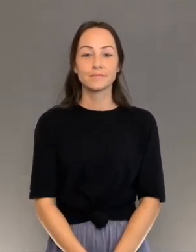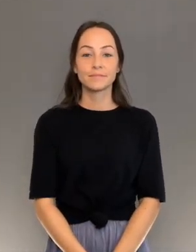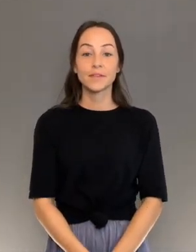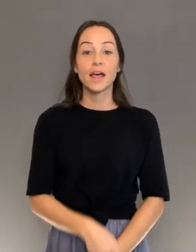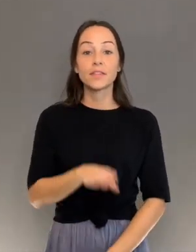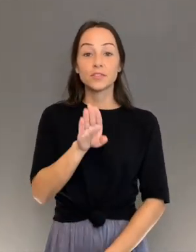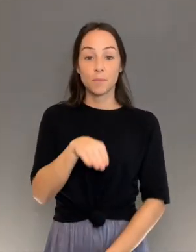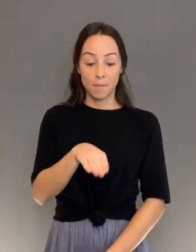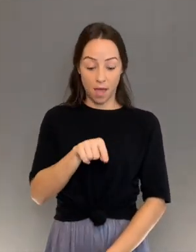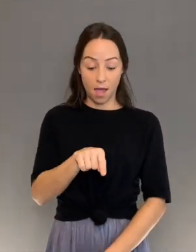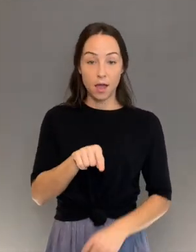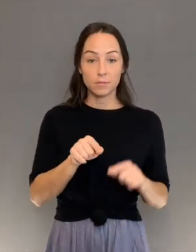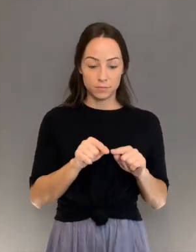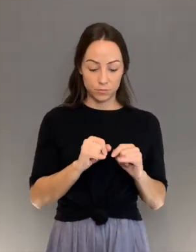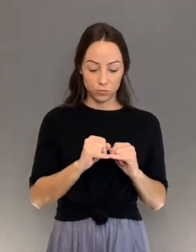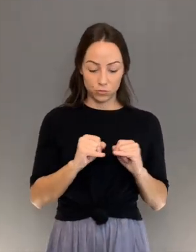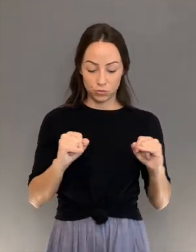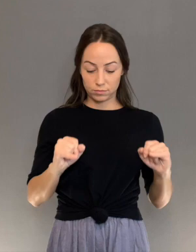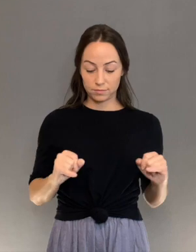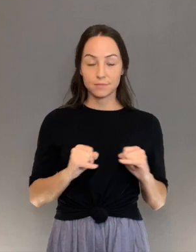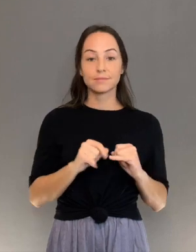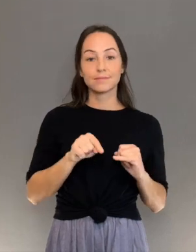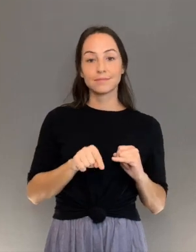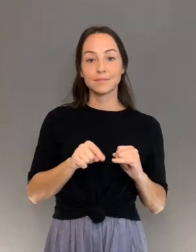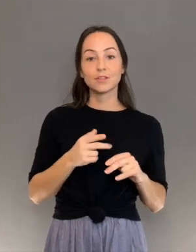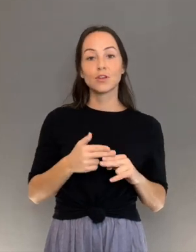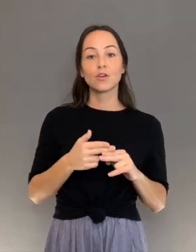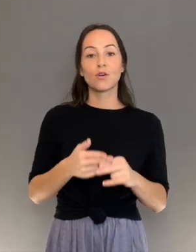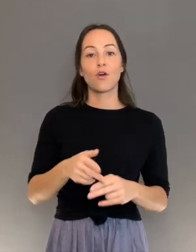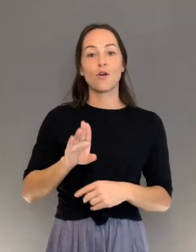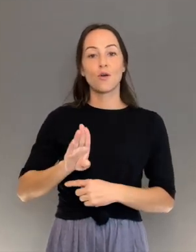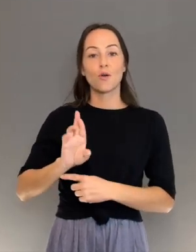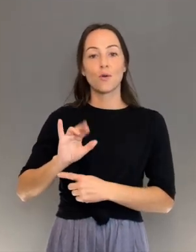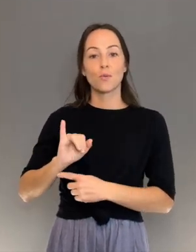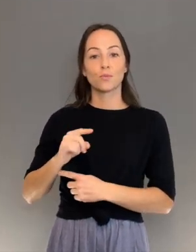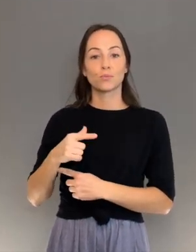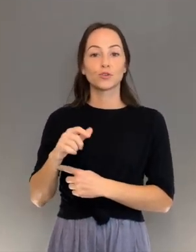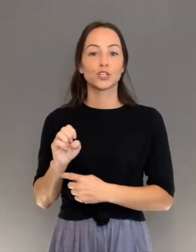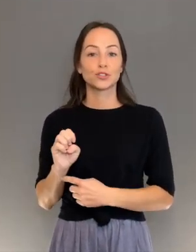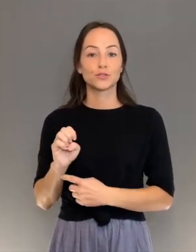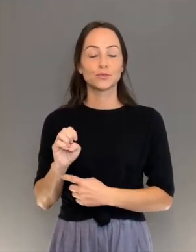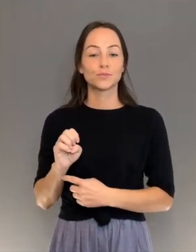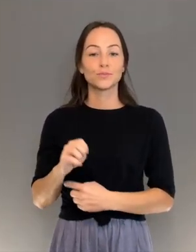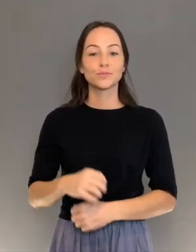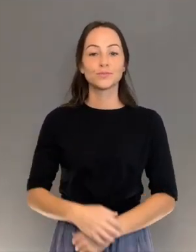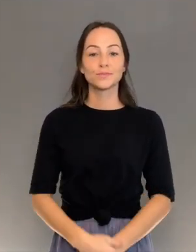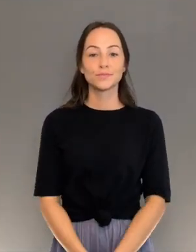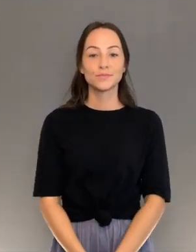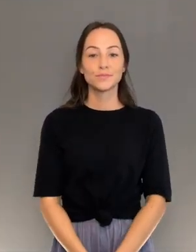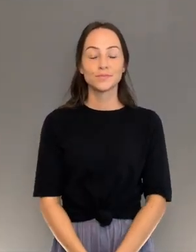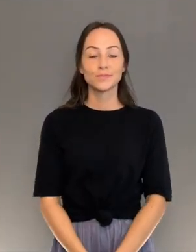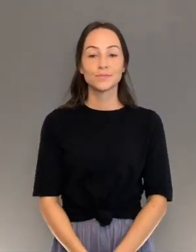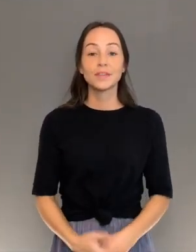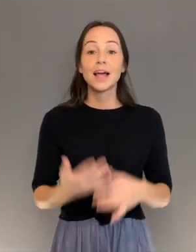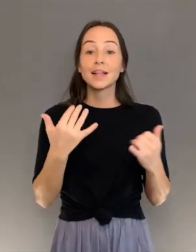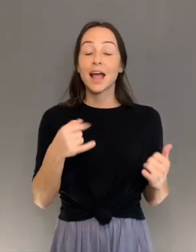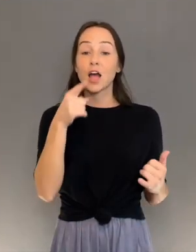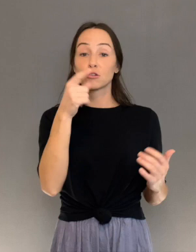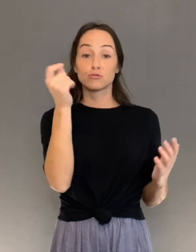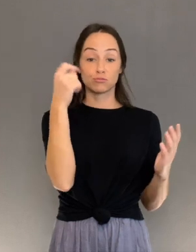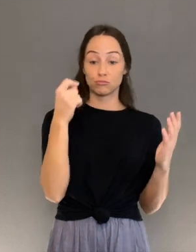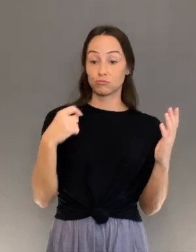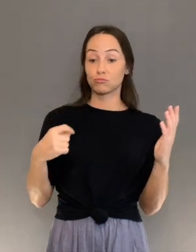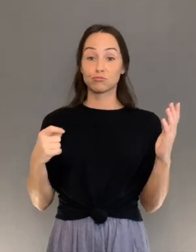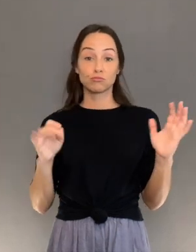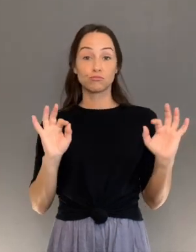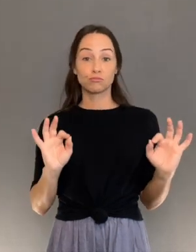angle. Near the bottom of the large circle, draw a rectangle to represent the bridge of the guitar. Now